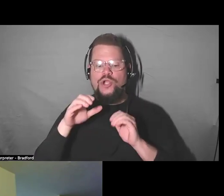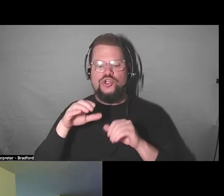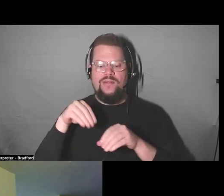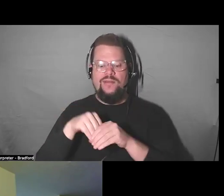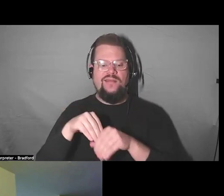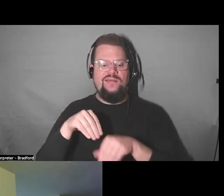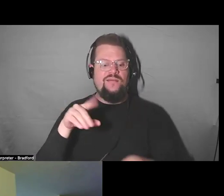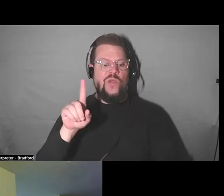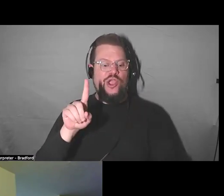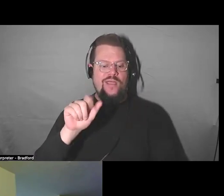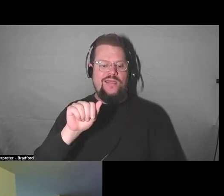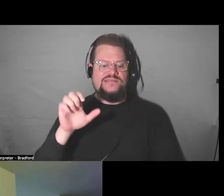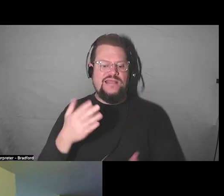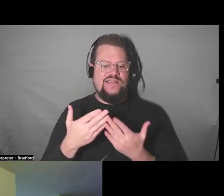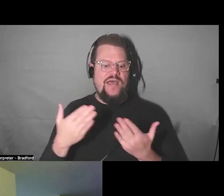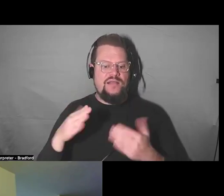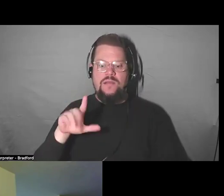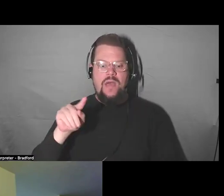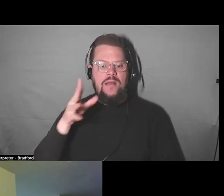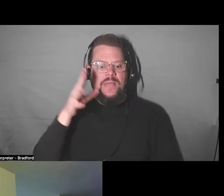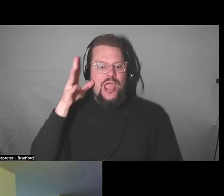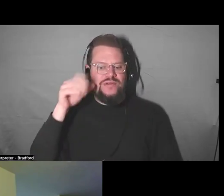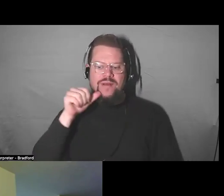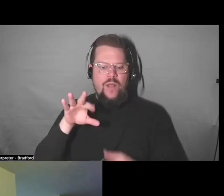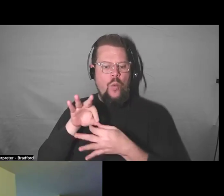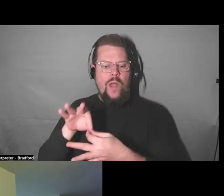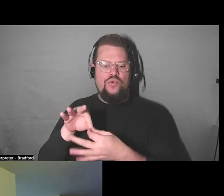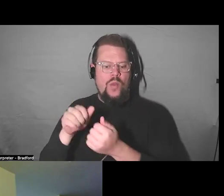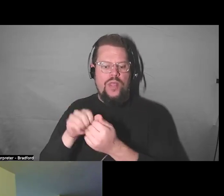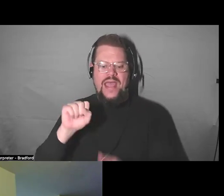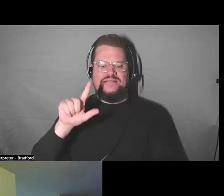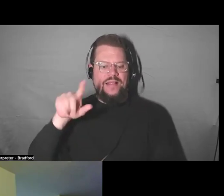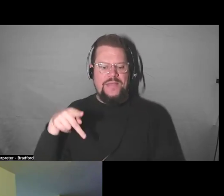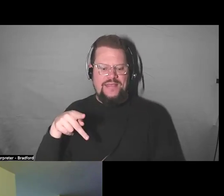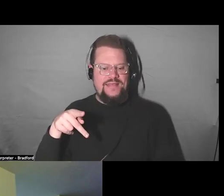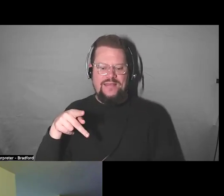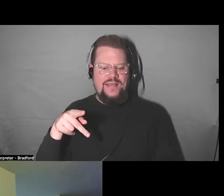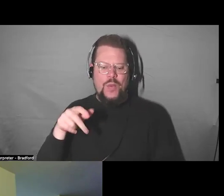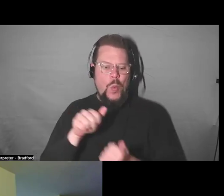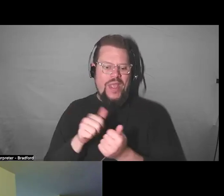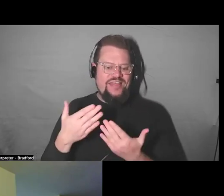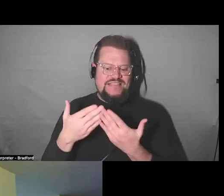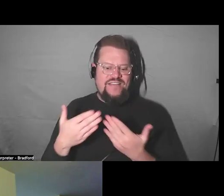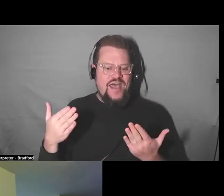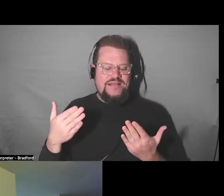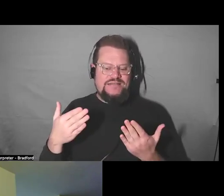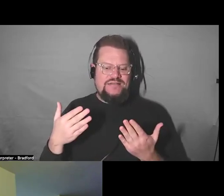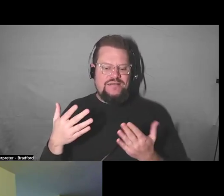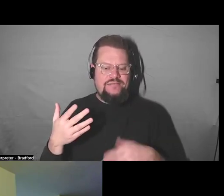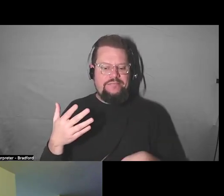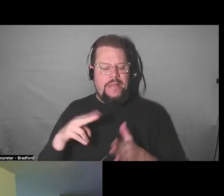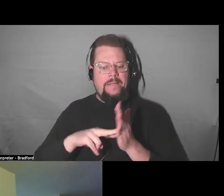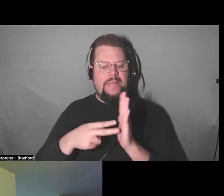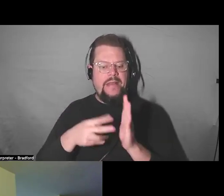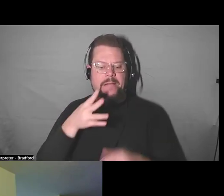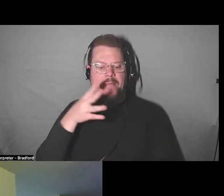AAC device, but their parents don't cooperate with the SLP in terms of the device? In meetings, they have expressed they don't